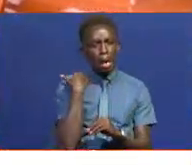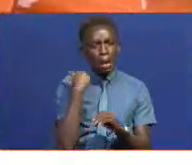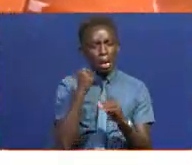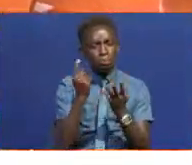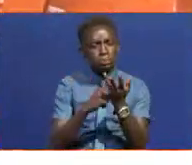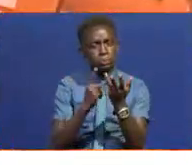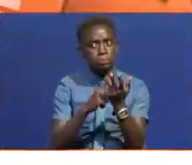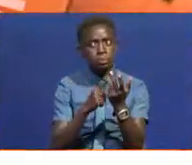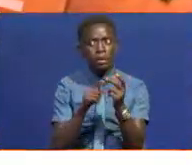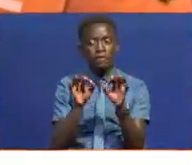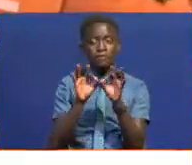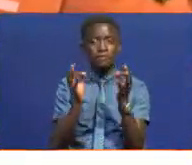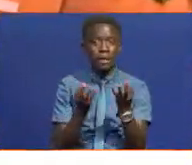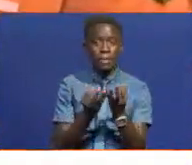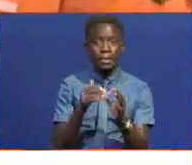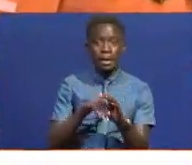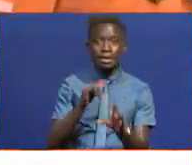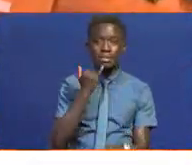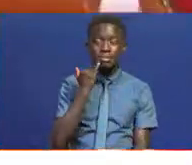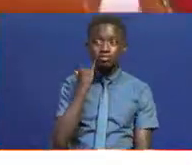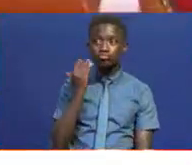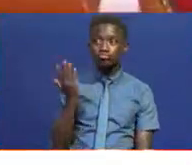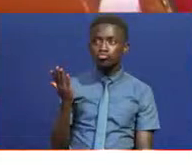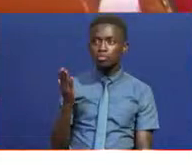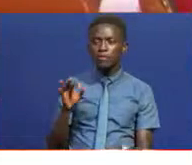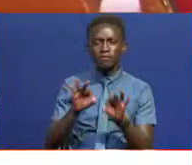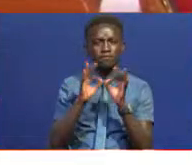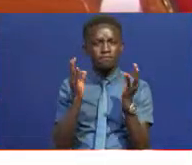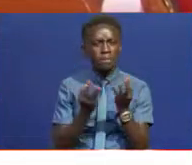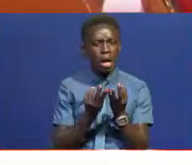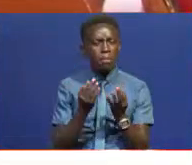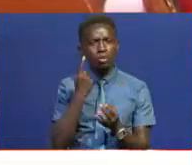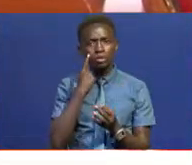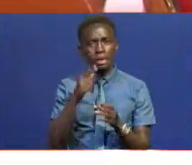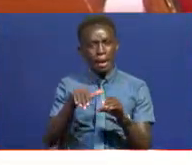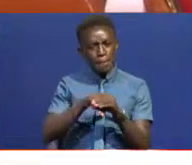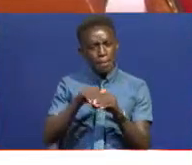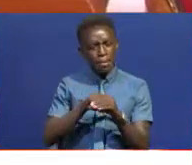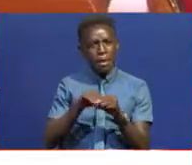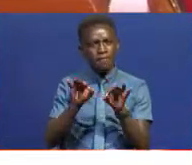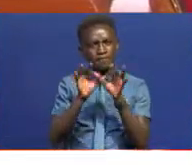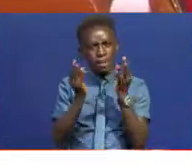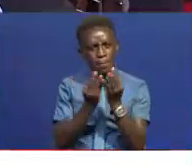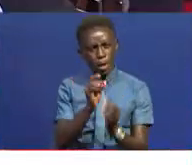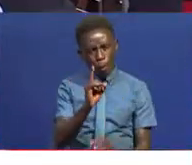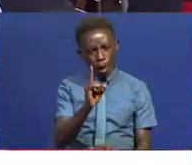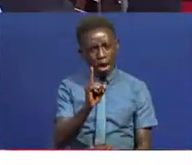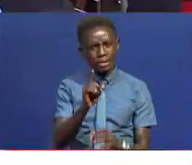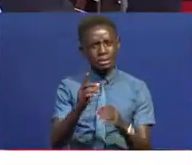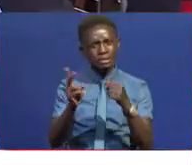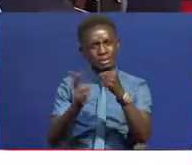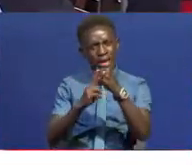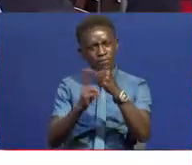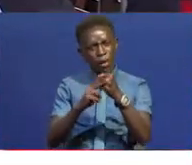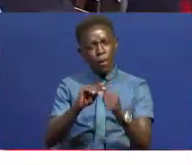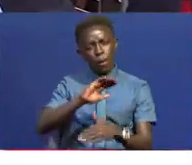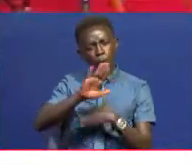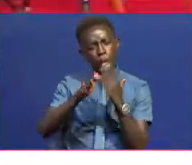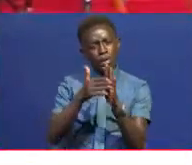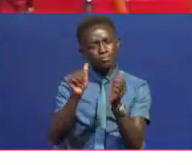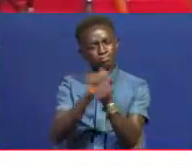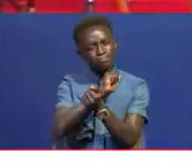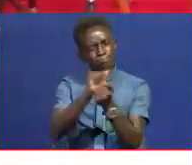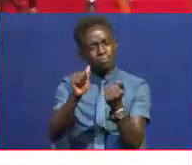has bore the brunt of the increase in road carnage after 7 members of the same family perished in a tragic road accident along Mombasa